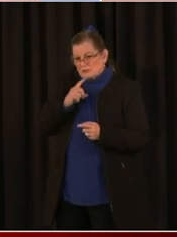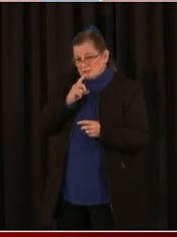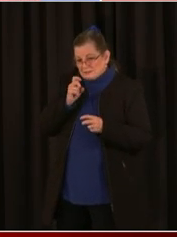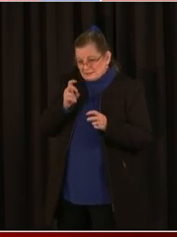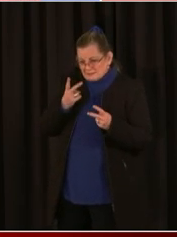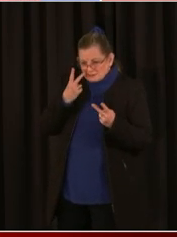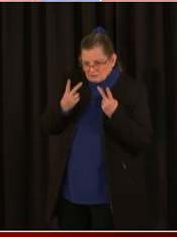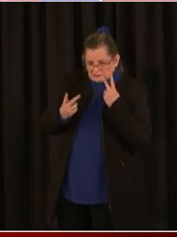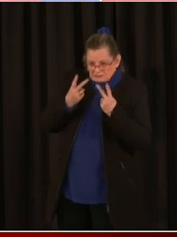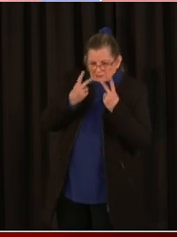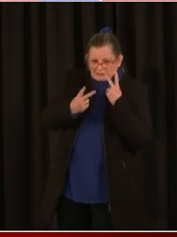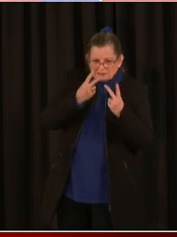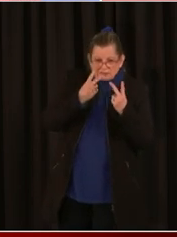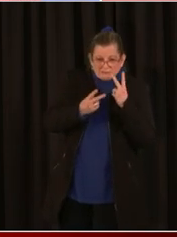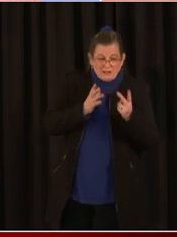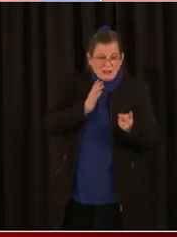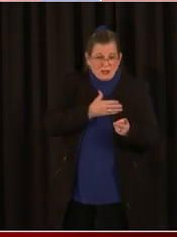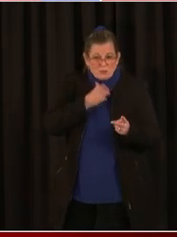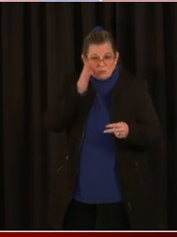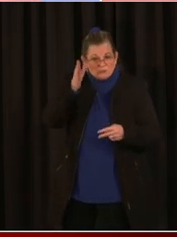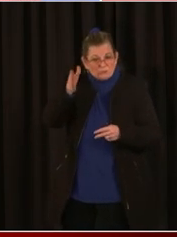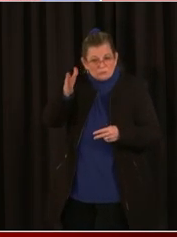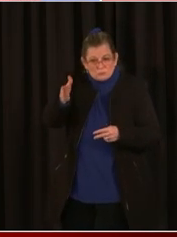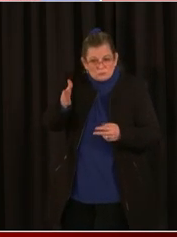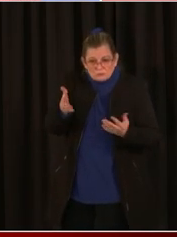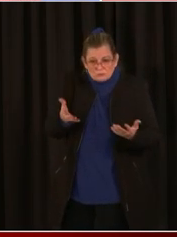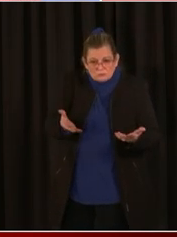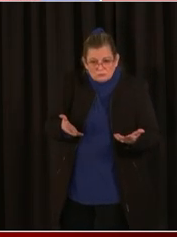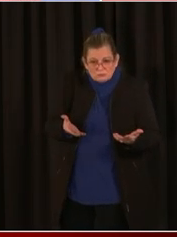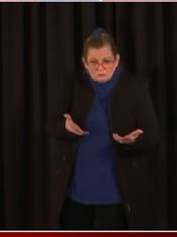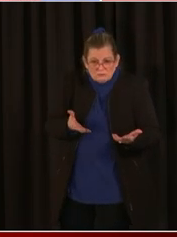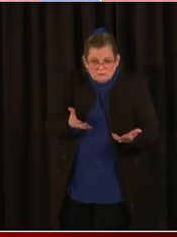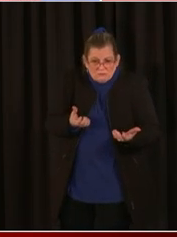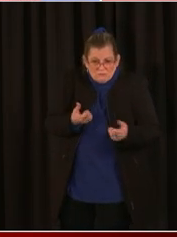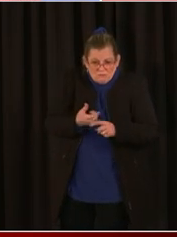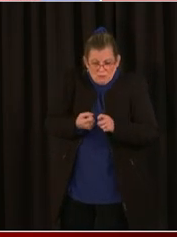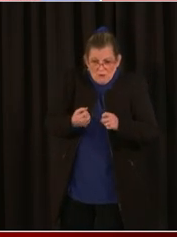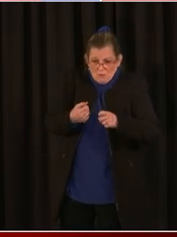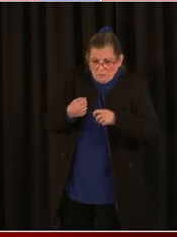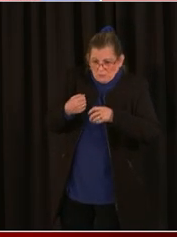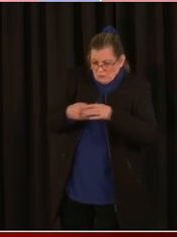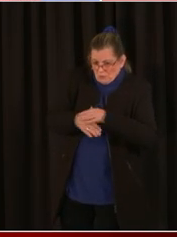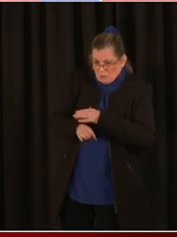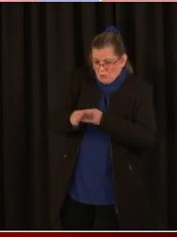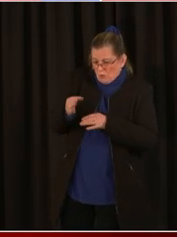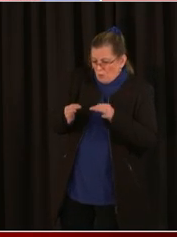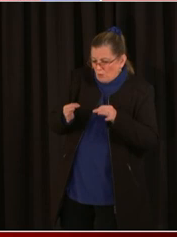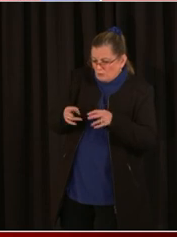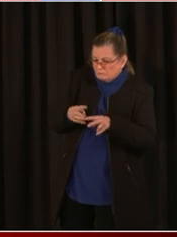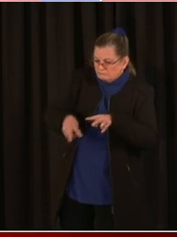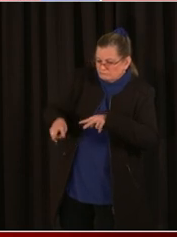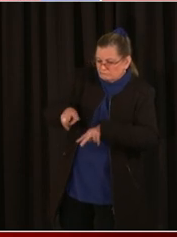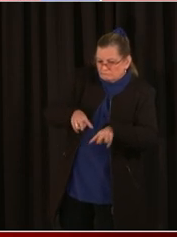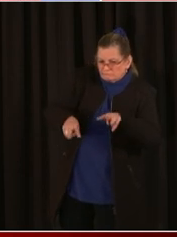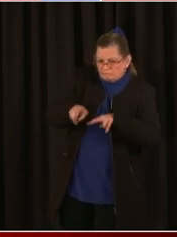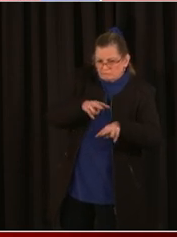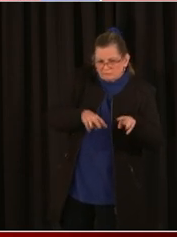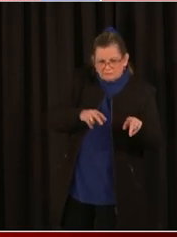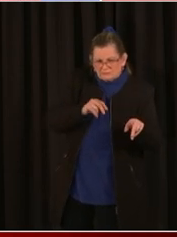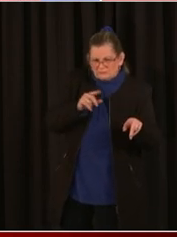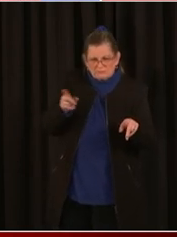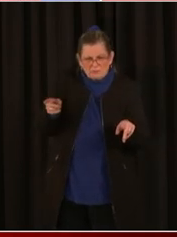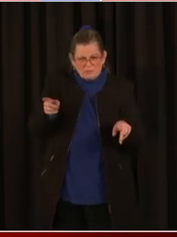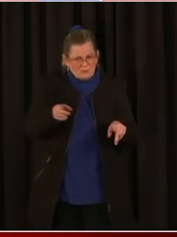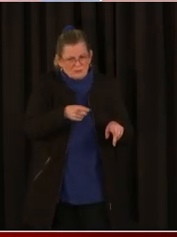actually see our future out from under court oversight. So I am. You're not concerned